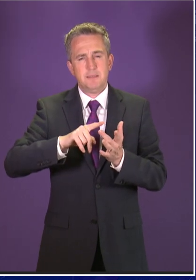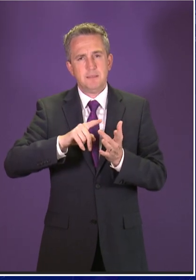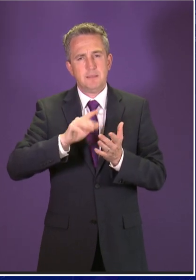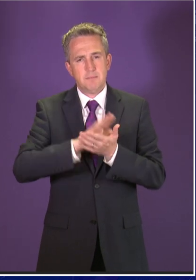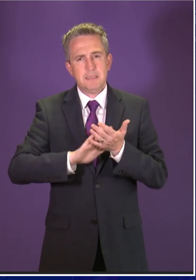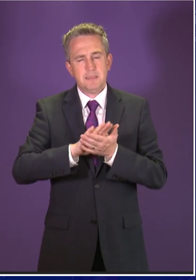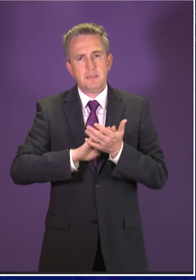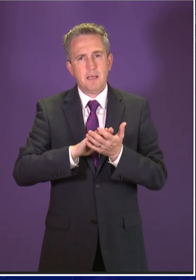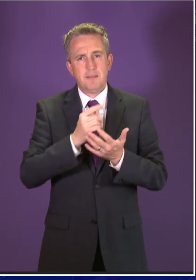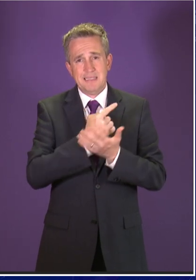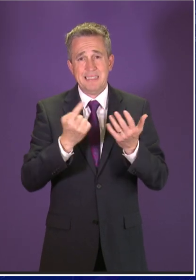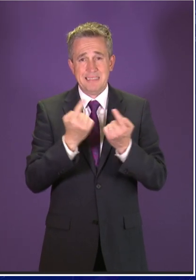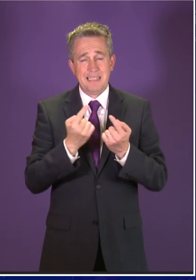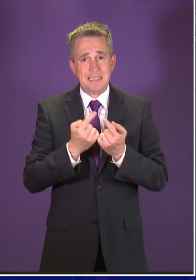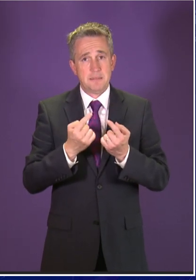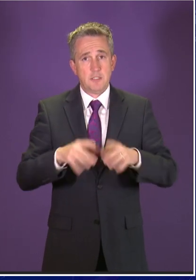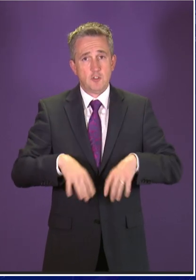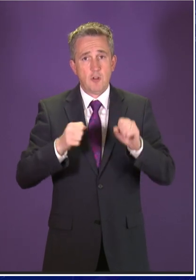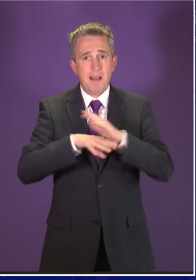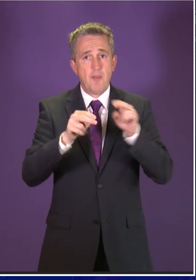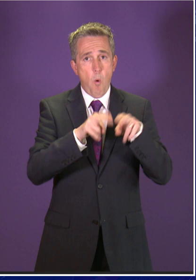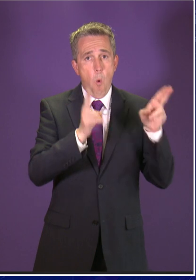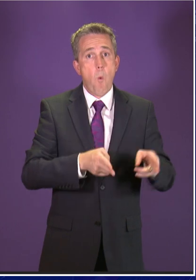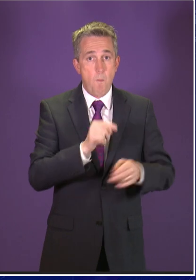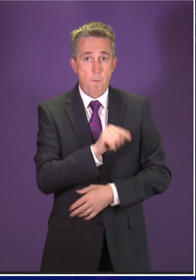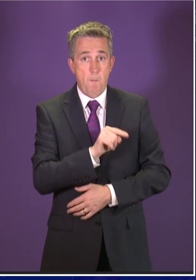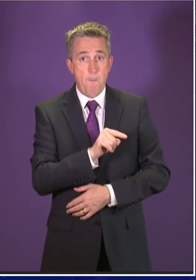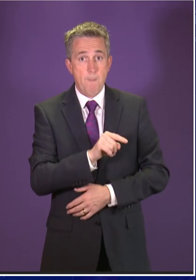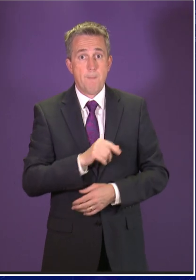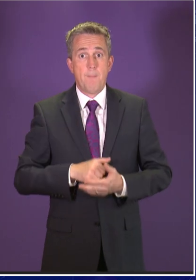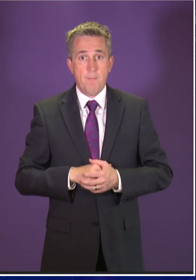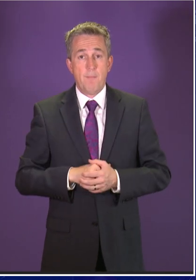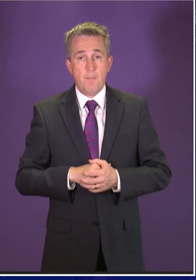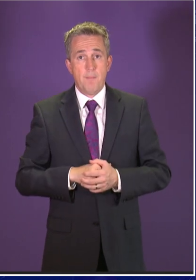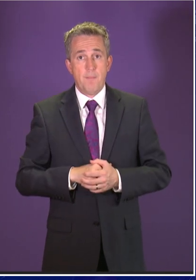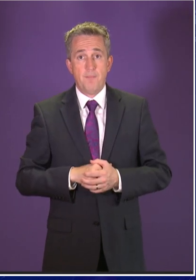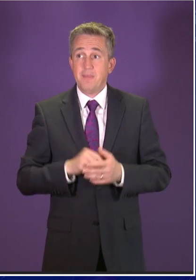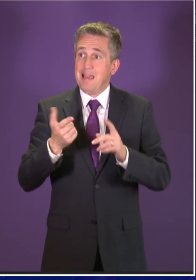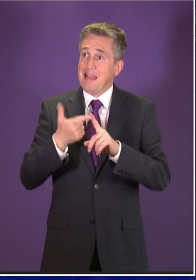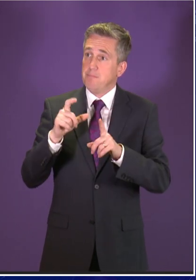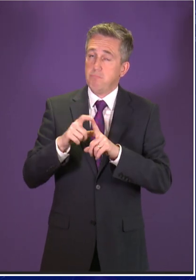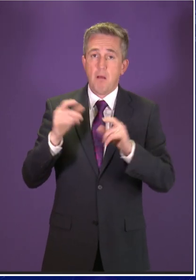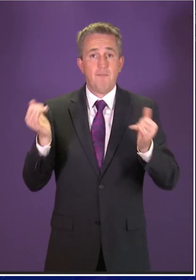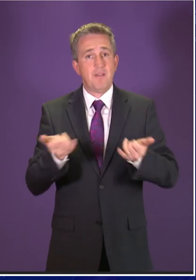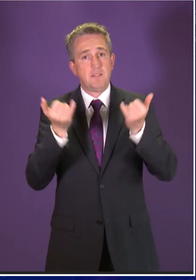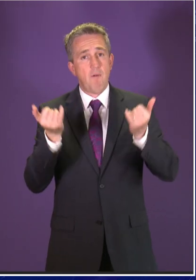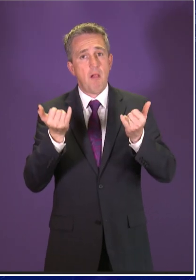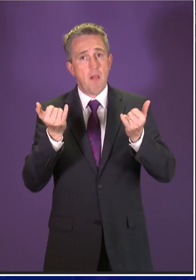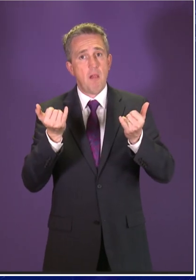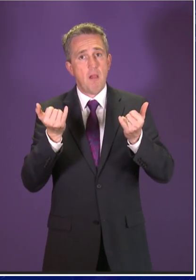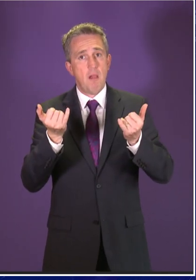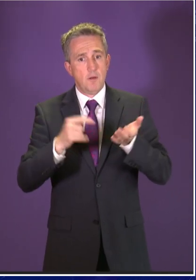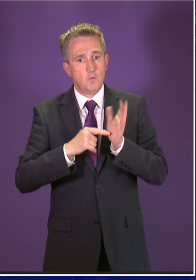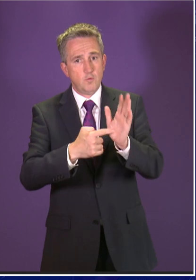things start at home. This festival sets a powerful example showcasing